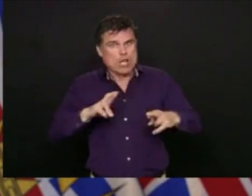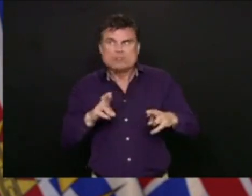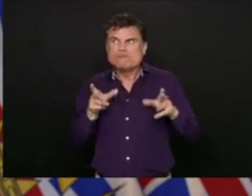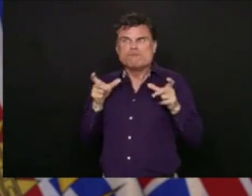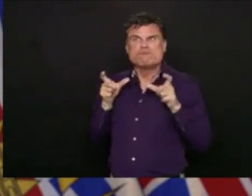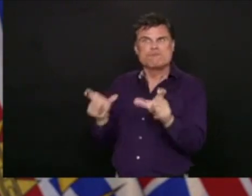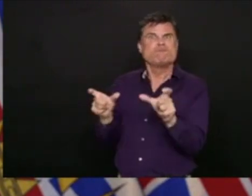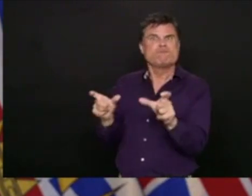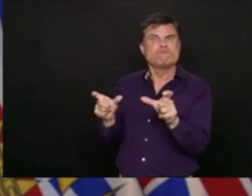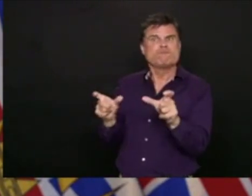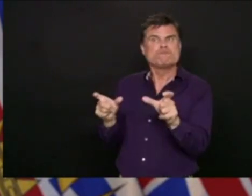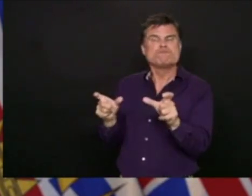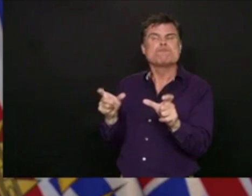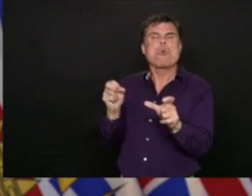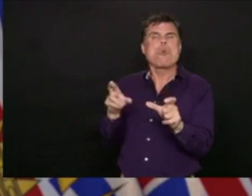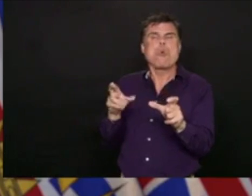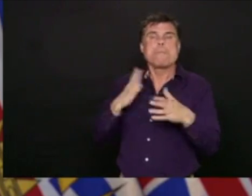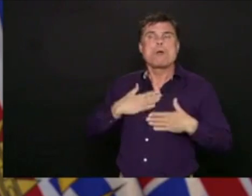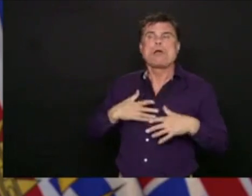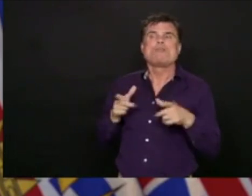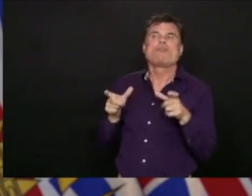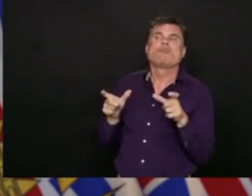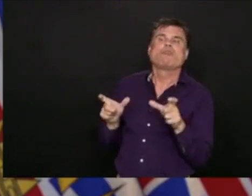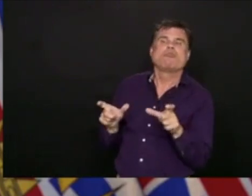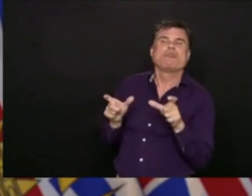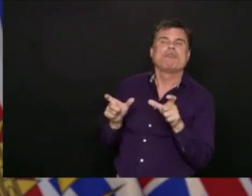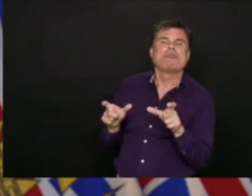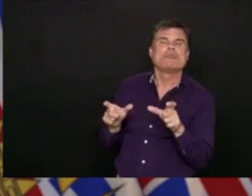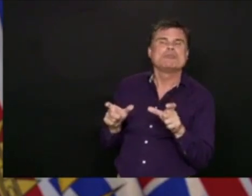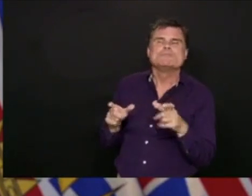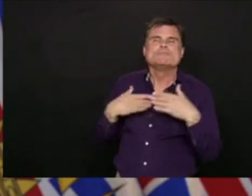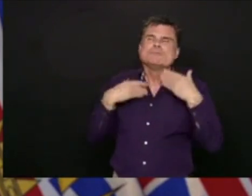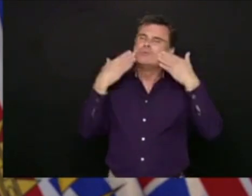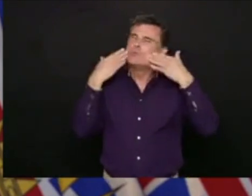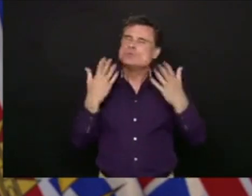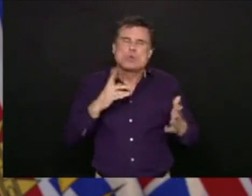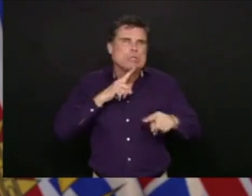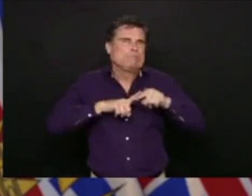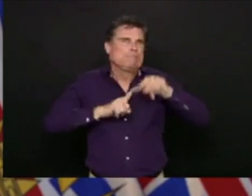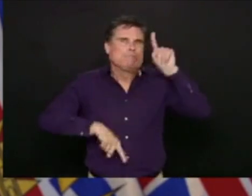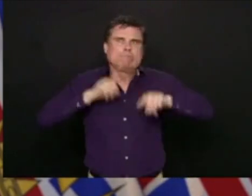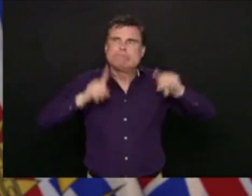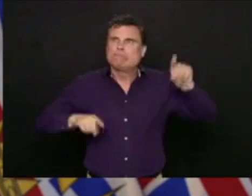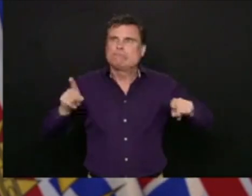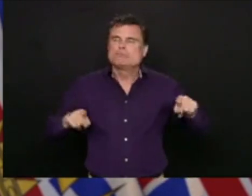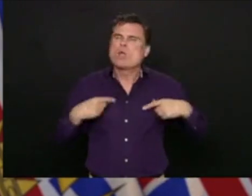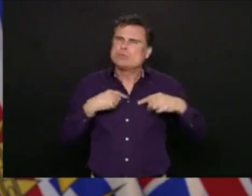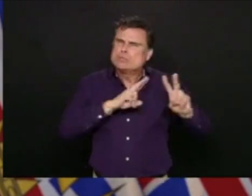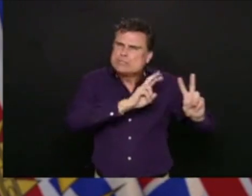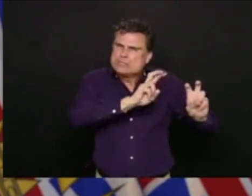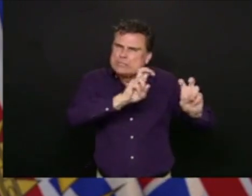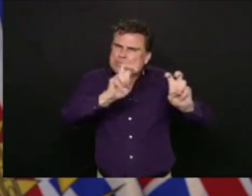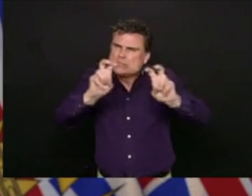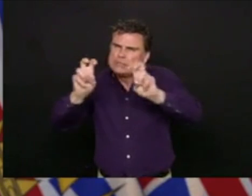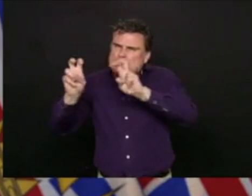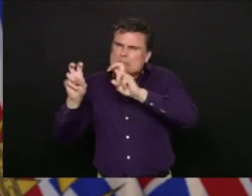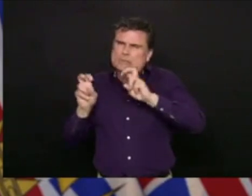looking at what we've seen so far, believe that people who have been infected have